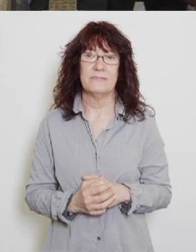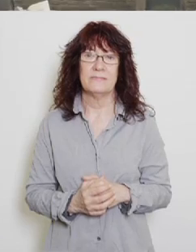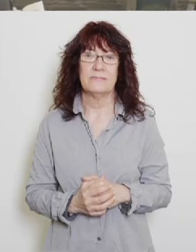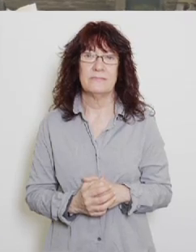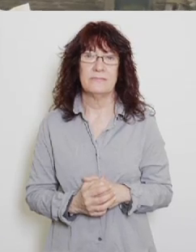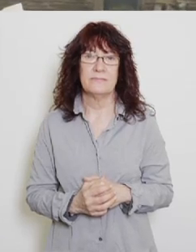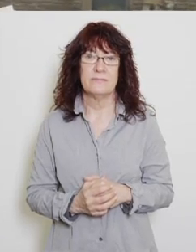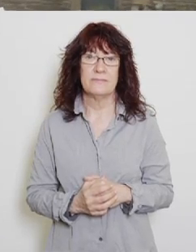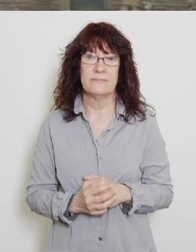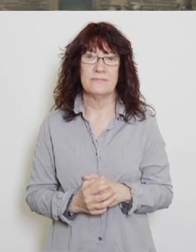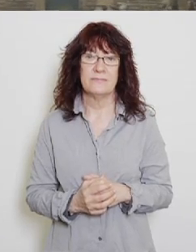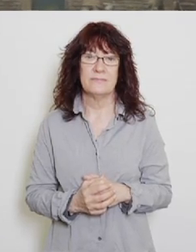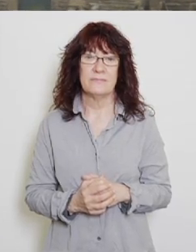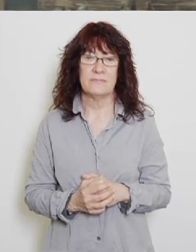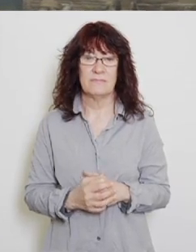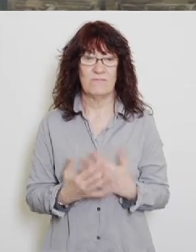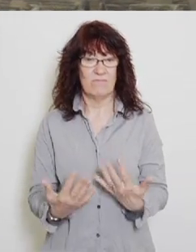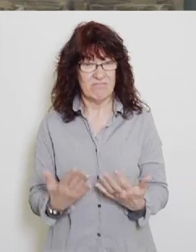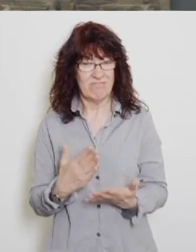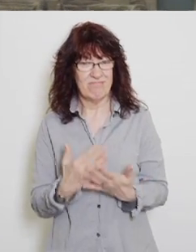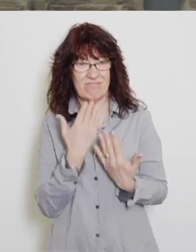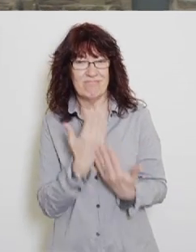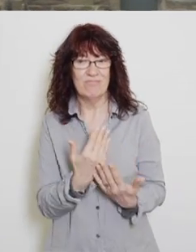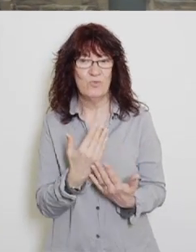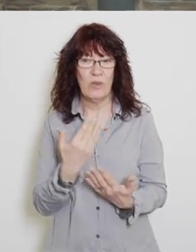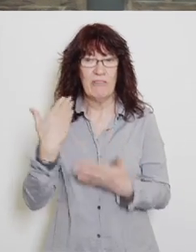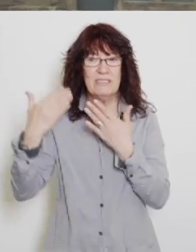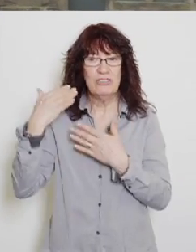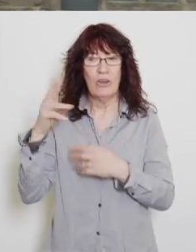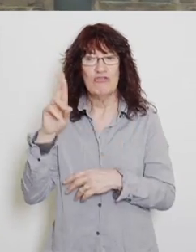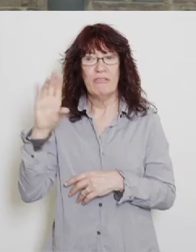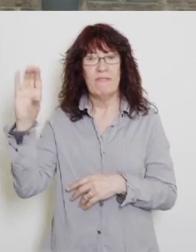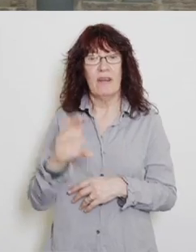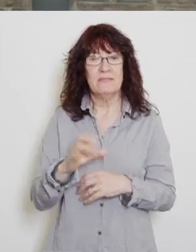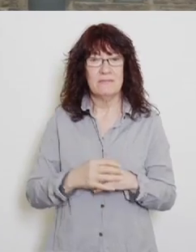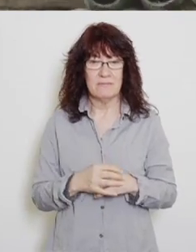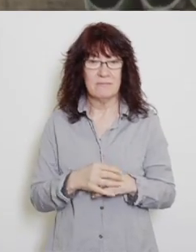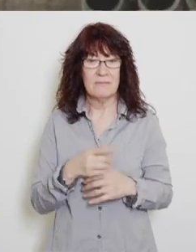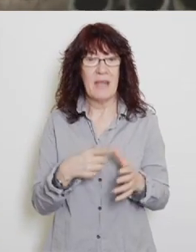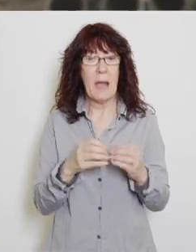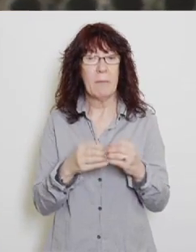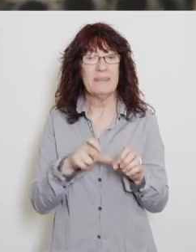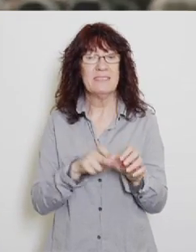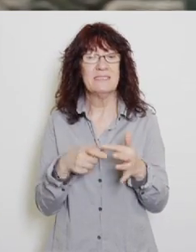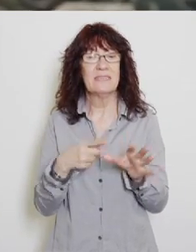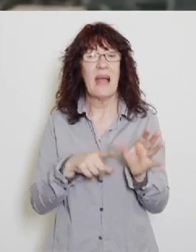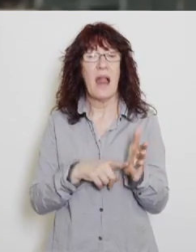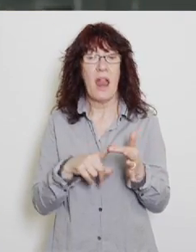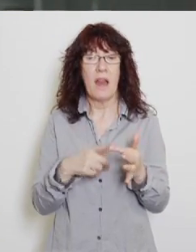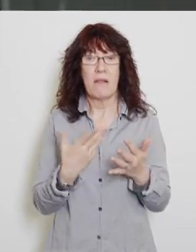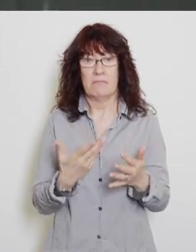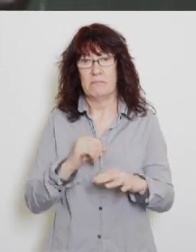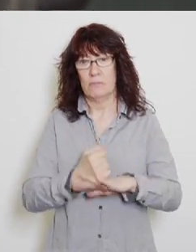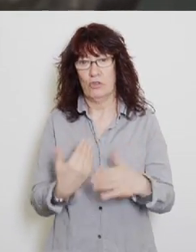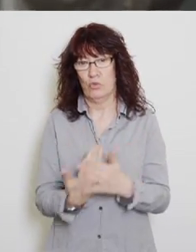Today, thanks to support from the Heritage Lottery Fund, Abbeydale has a brand new learning centre, restored machinery, and a